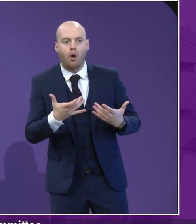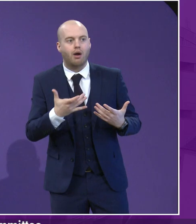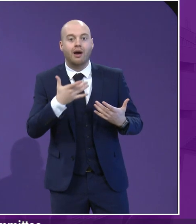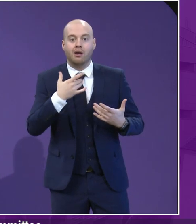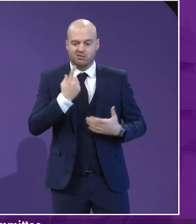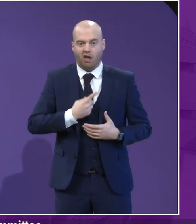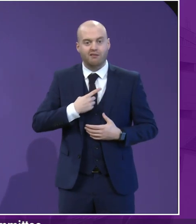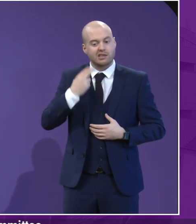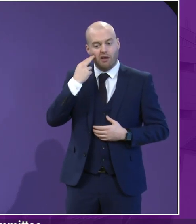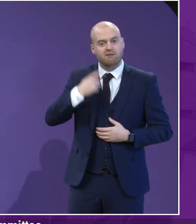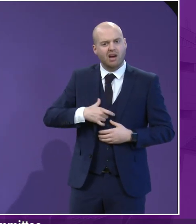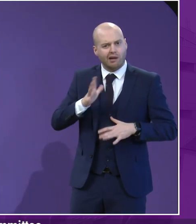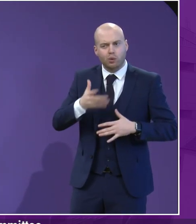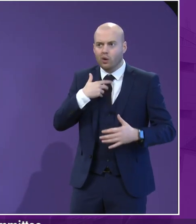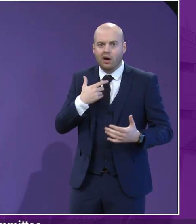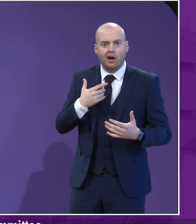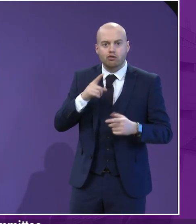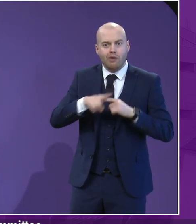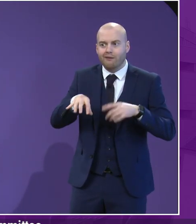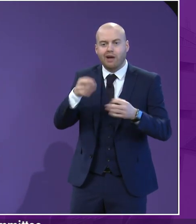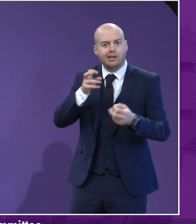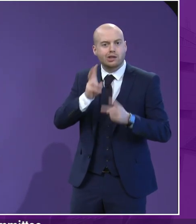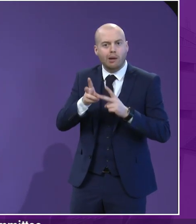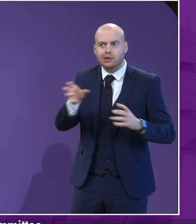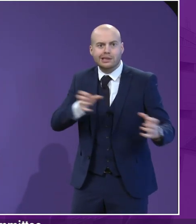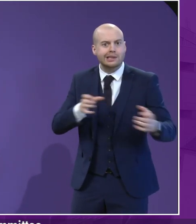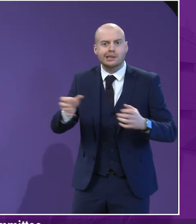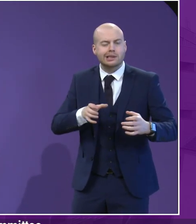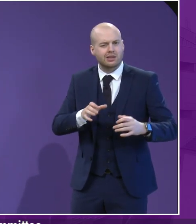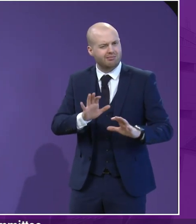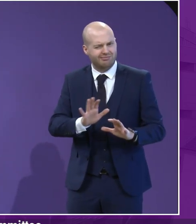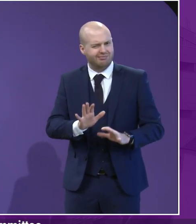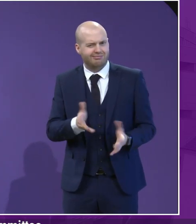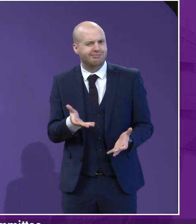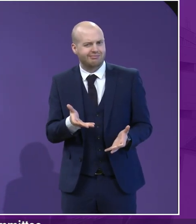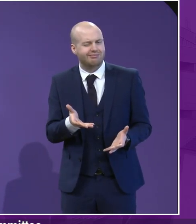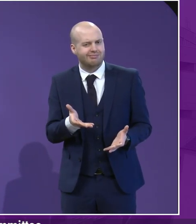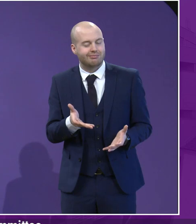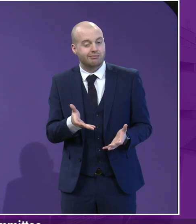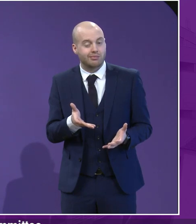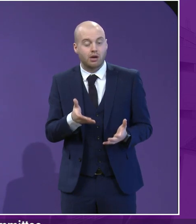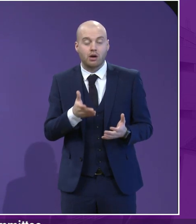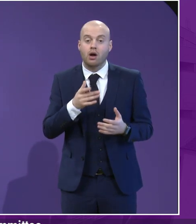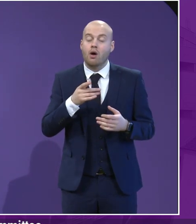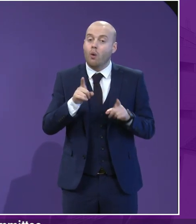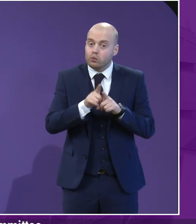we talk a lot about making provision, but we don't ask very, very much about the quality of that provision.